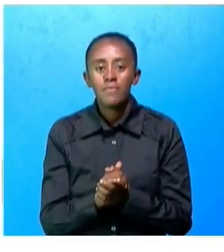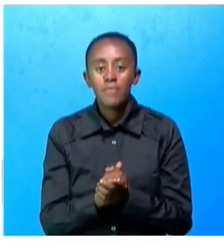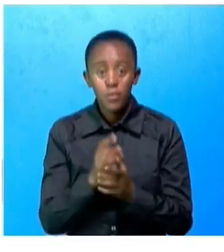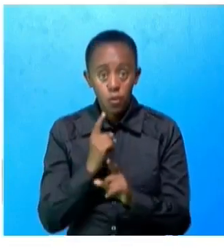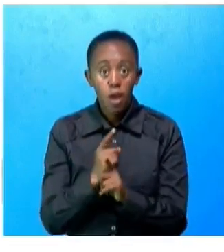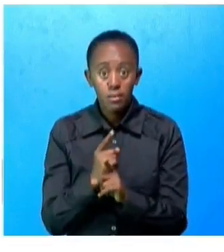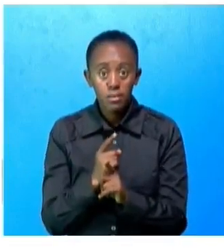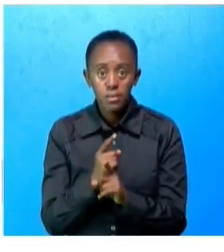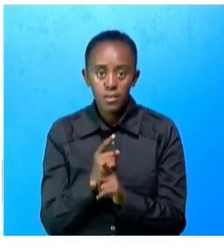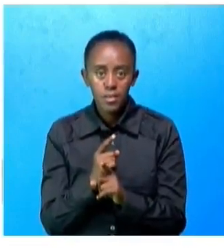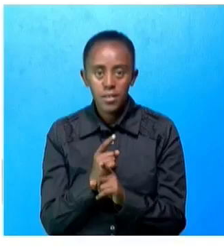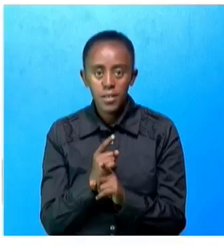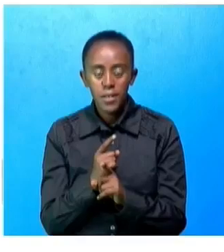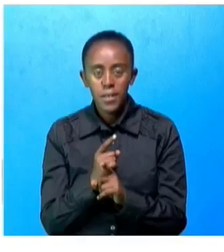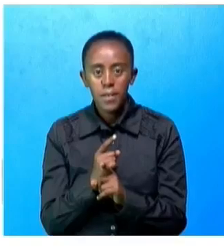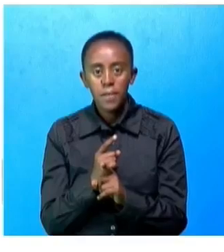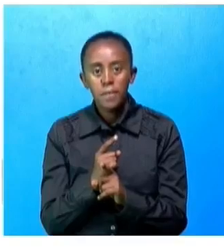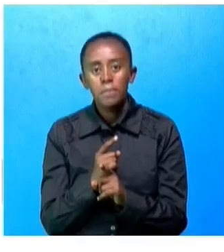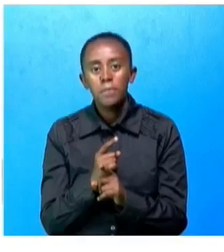right?